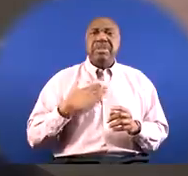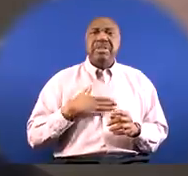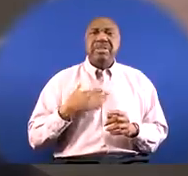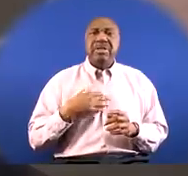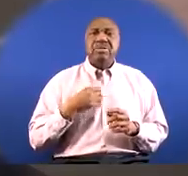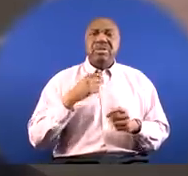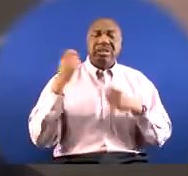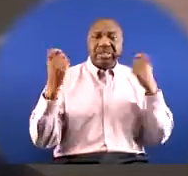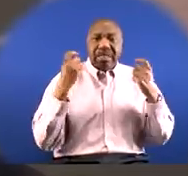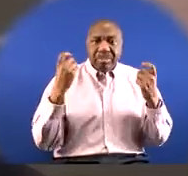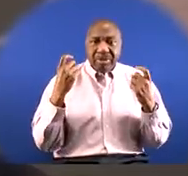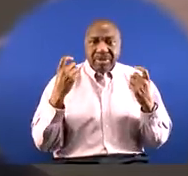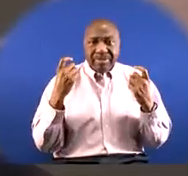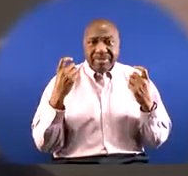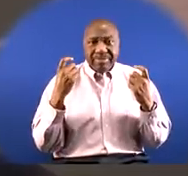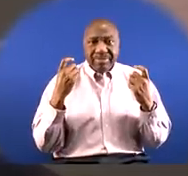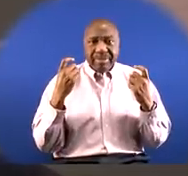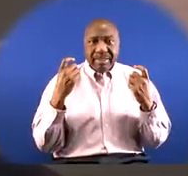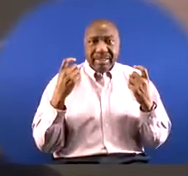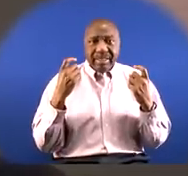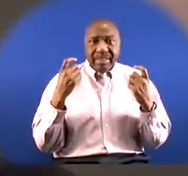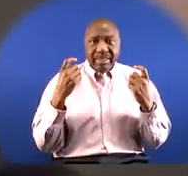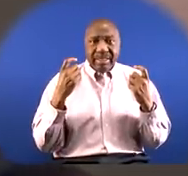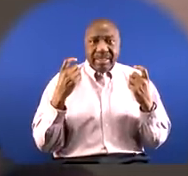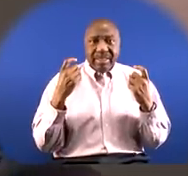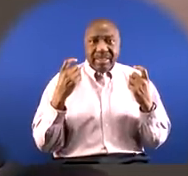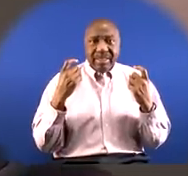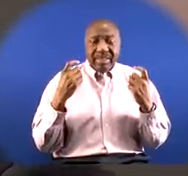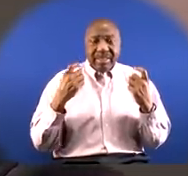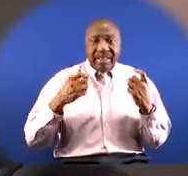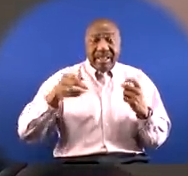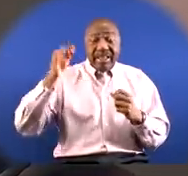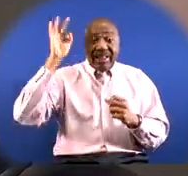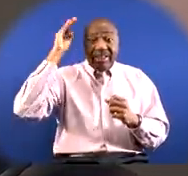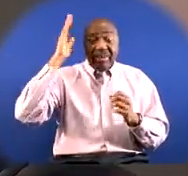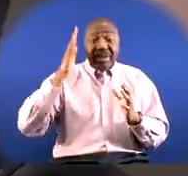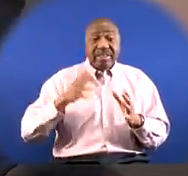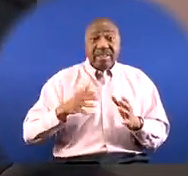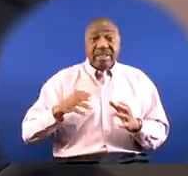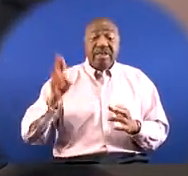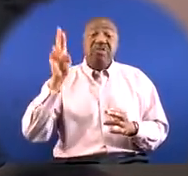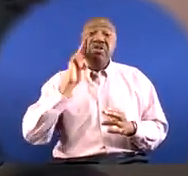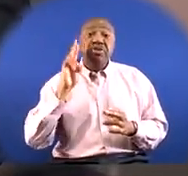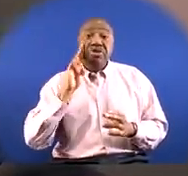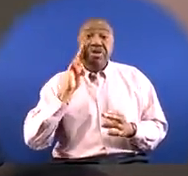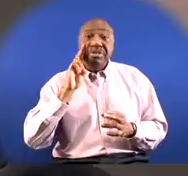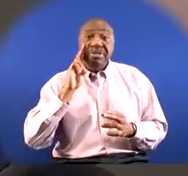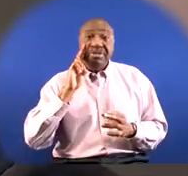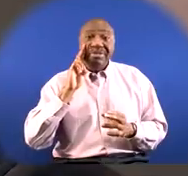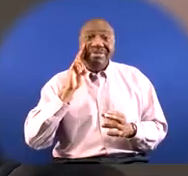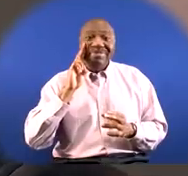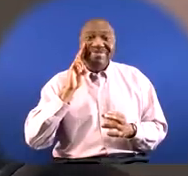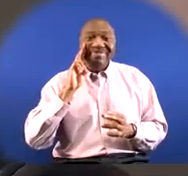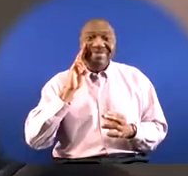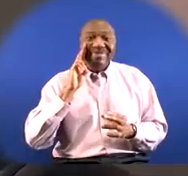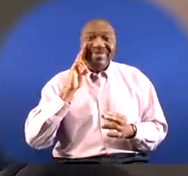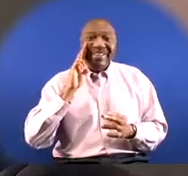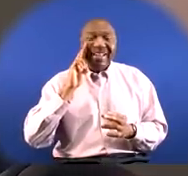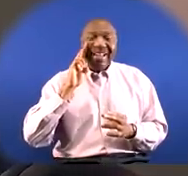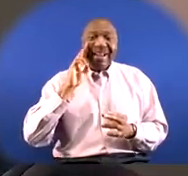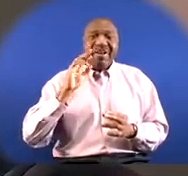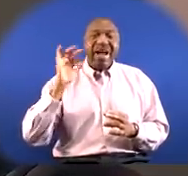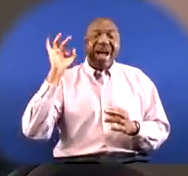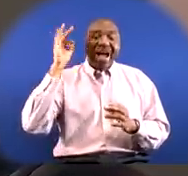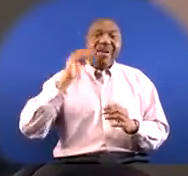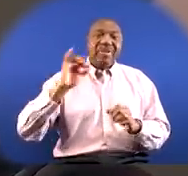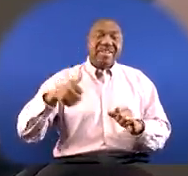celebrate the pastor of Houston, Texas, who is in this place today, the Right Reverend Dr.